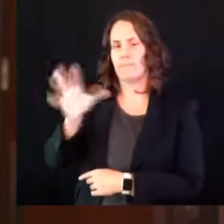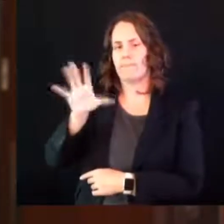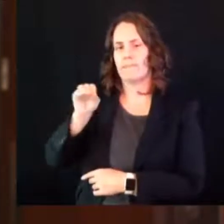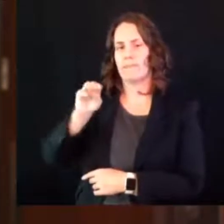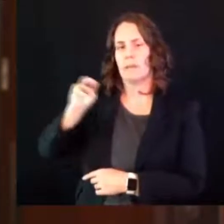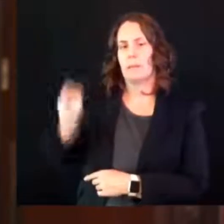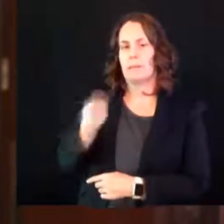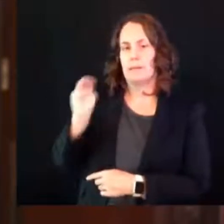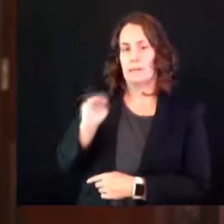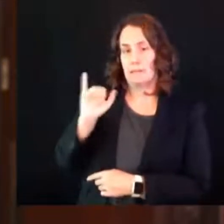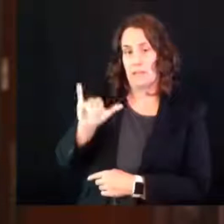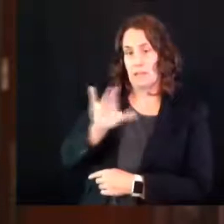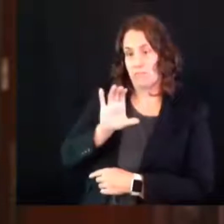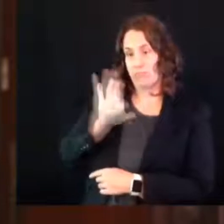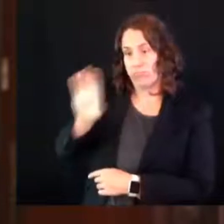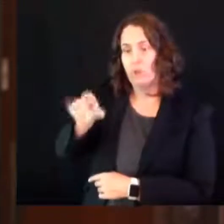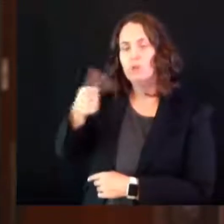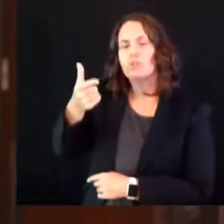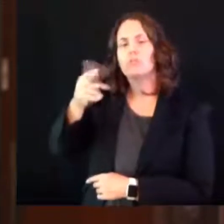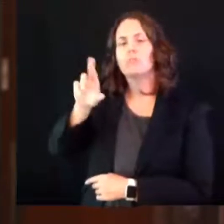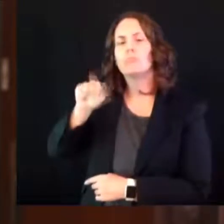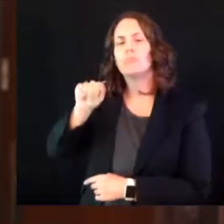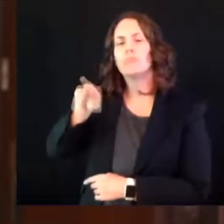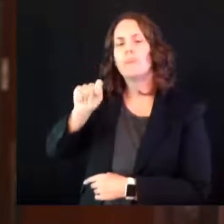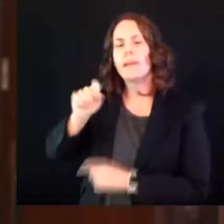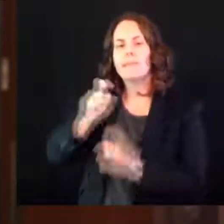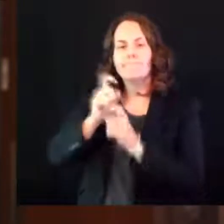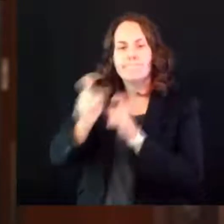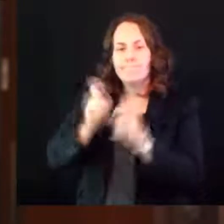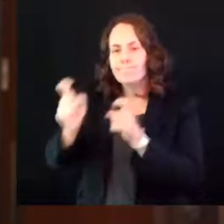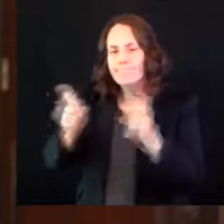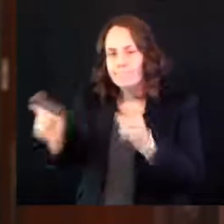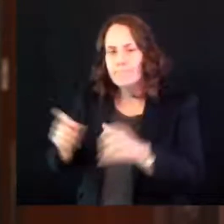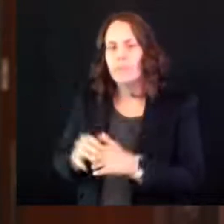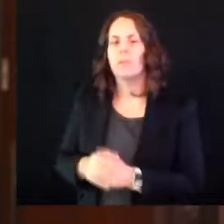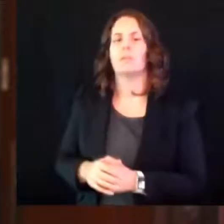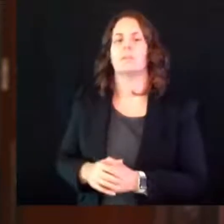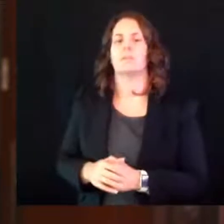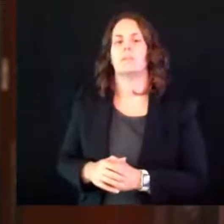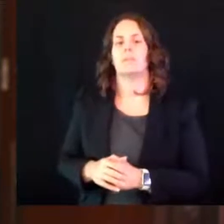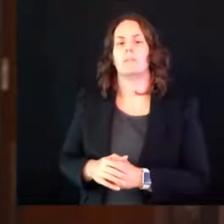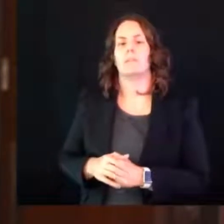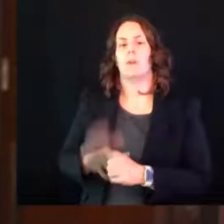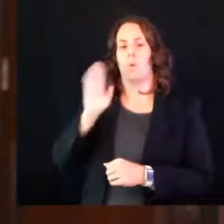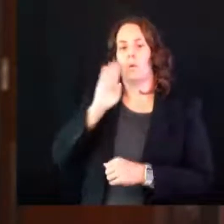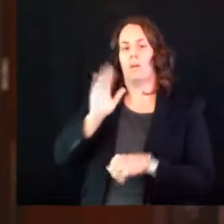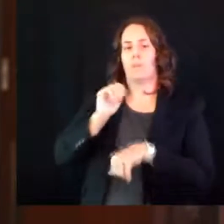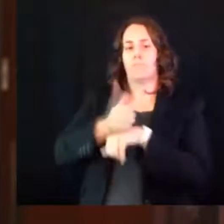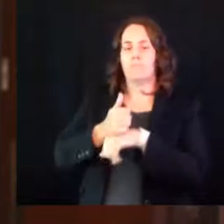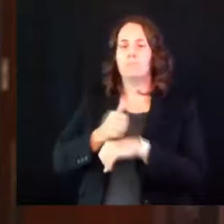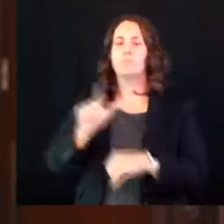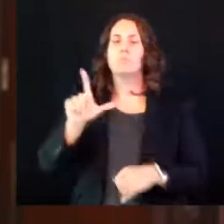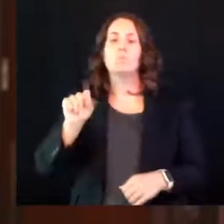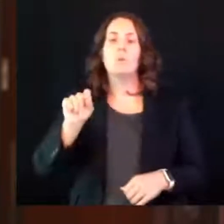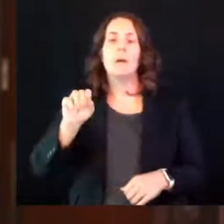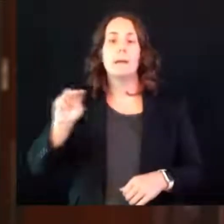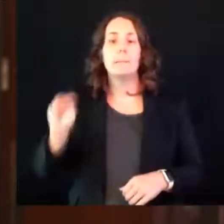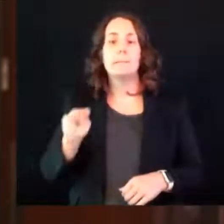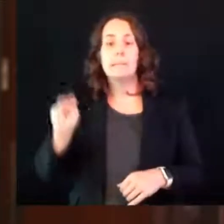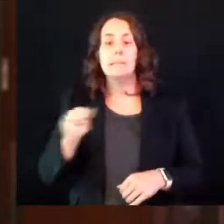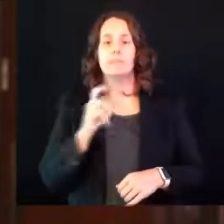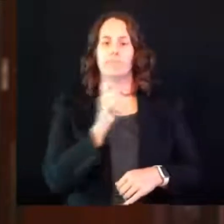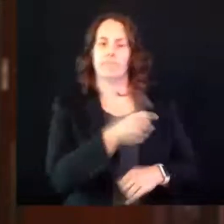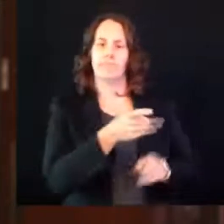$20 million for the Wisconsin lodging industry, $15 million for live music and performance venues, as